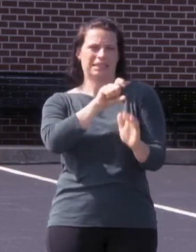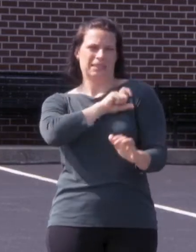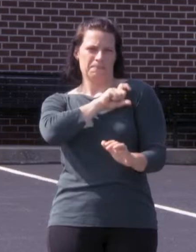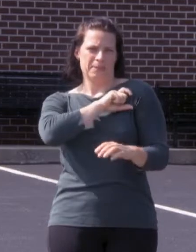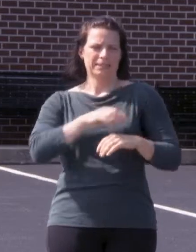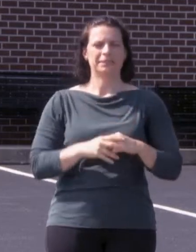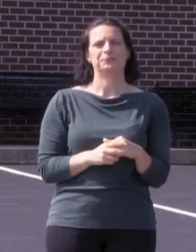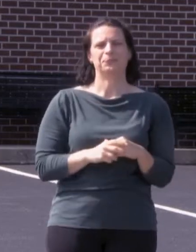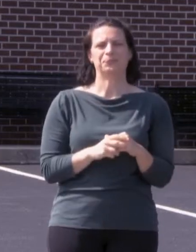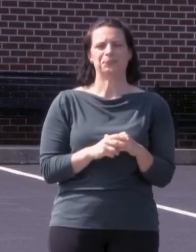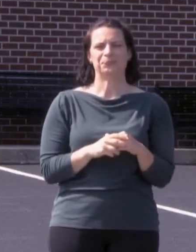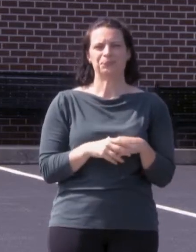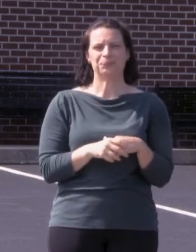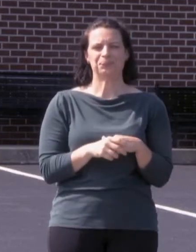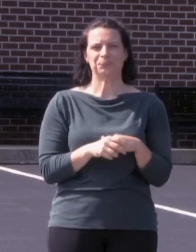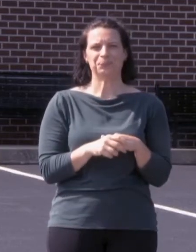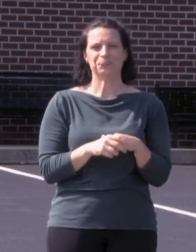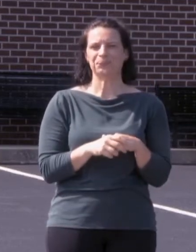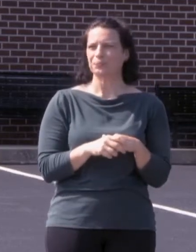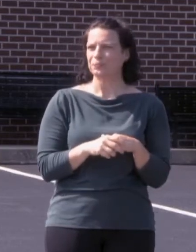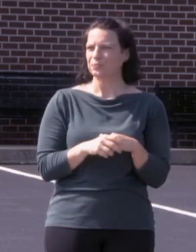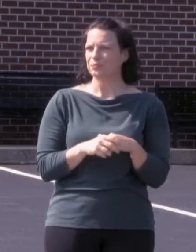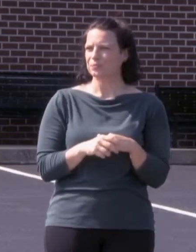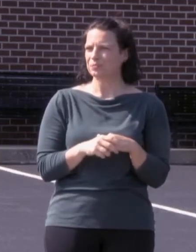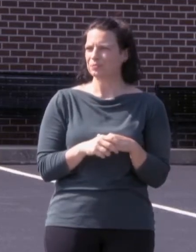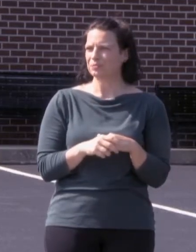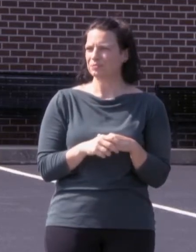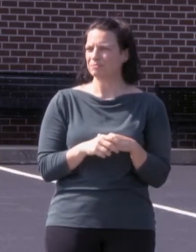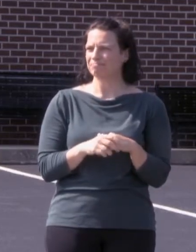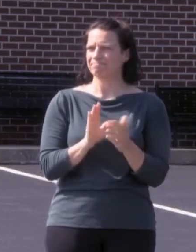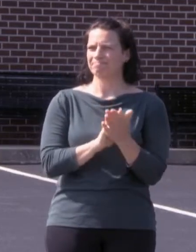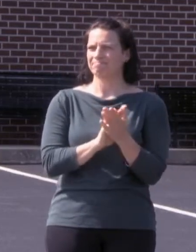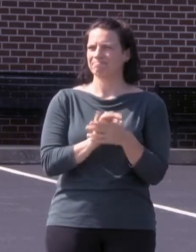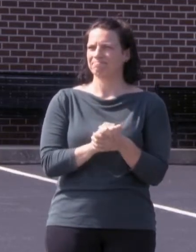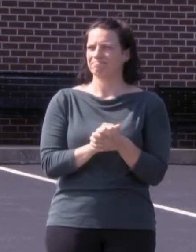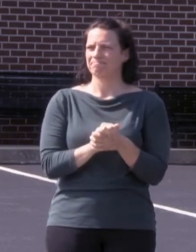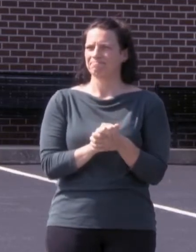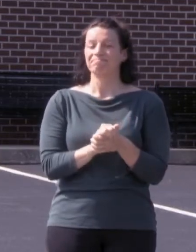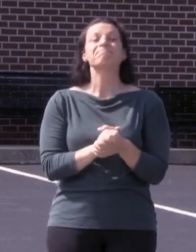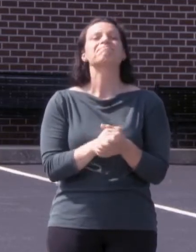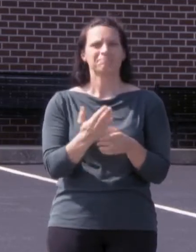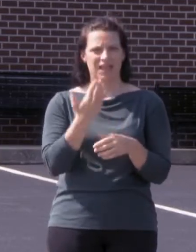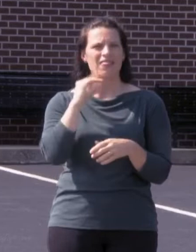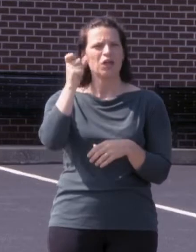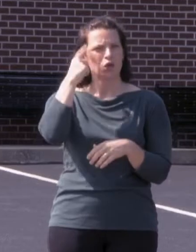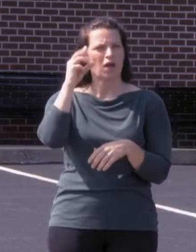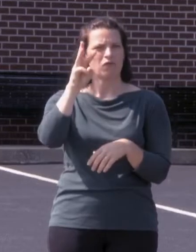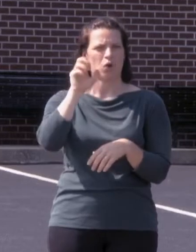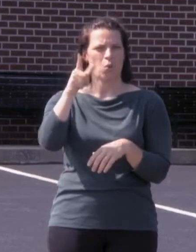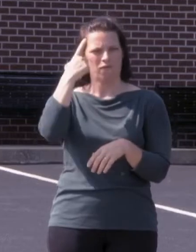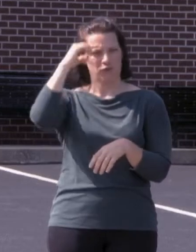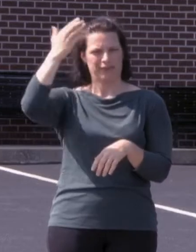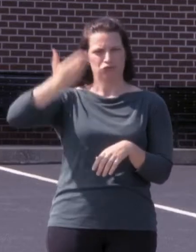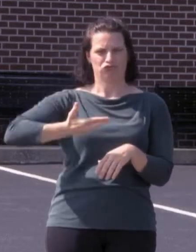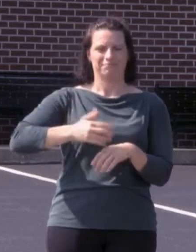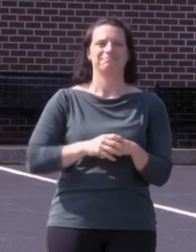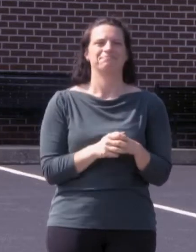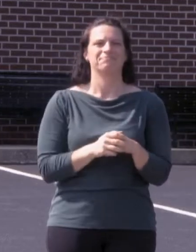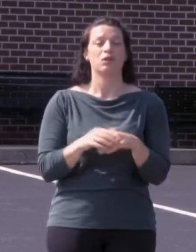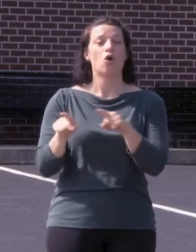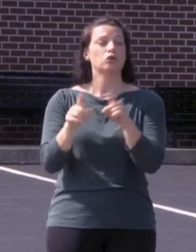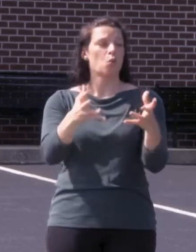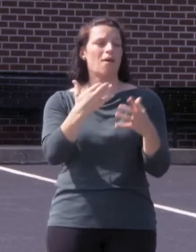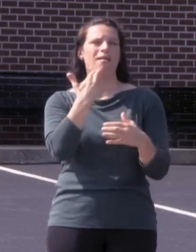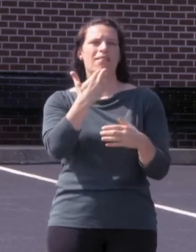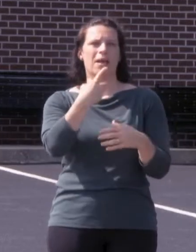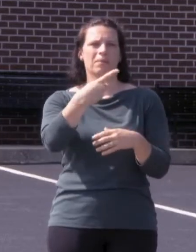Colonel. Thank you, Governor Wolf, for the introduction. I also want to